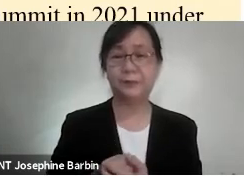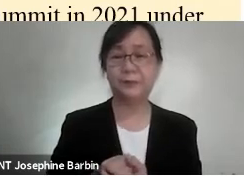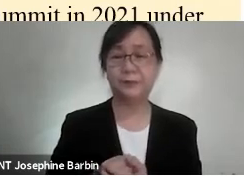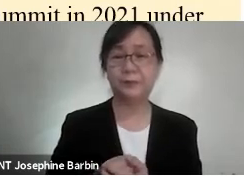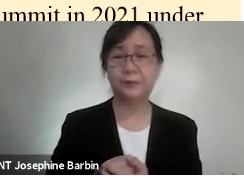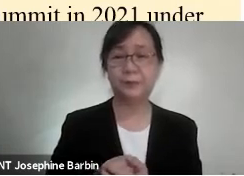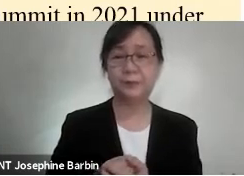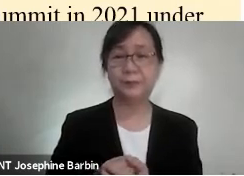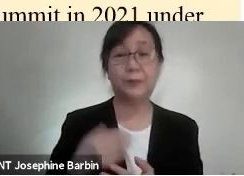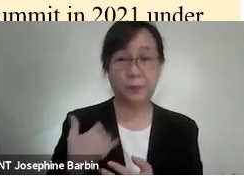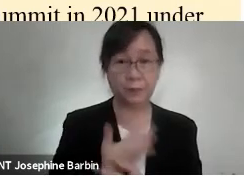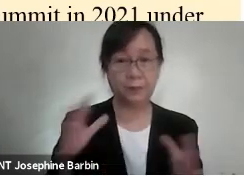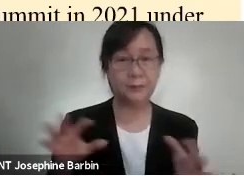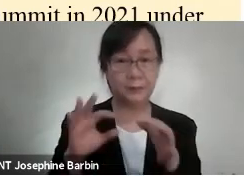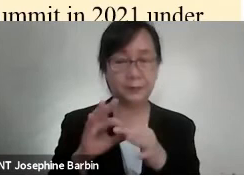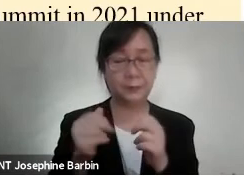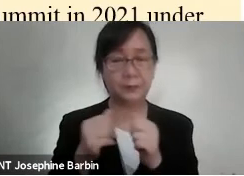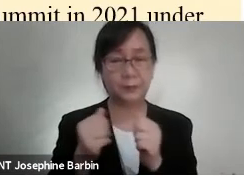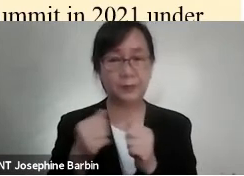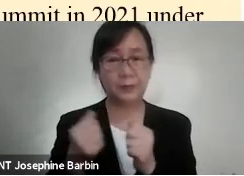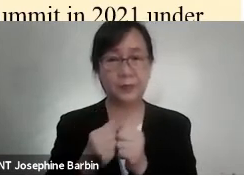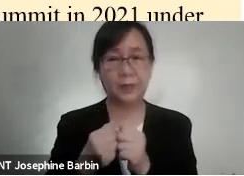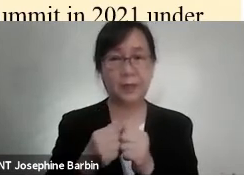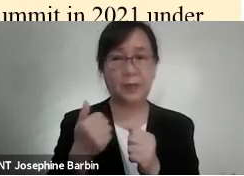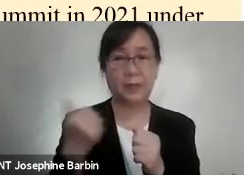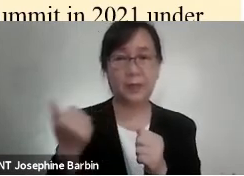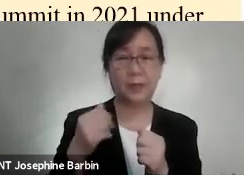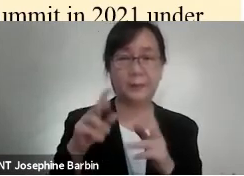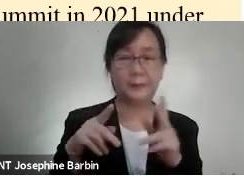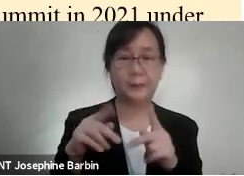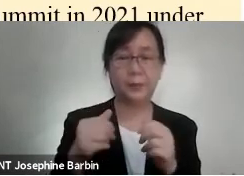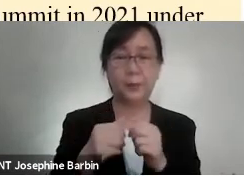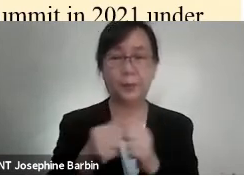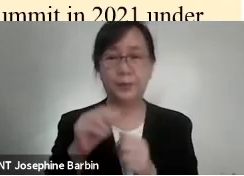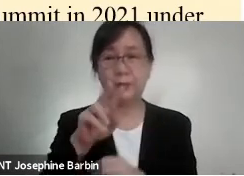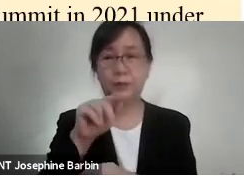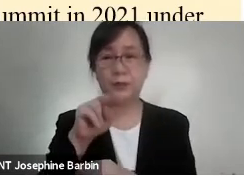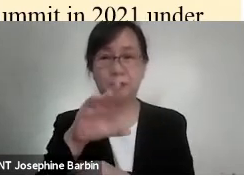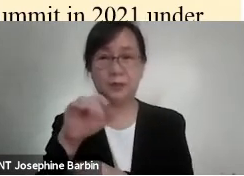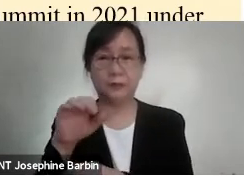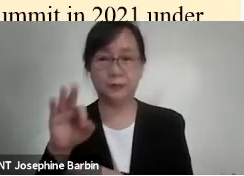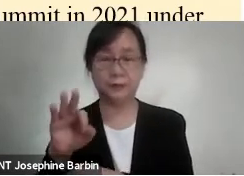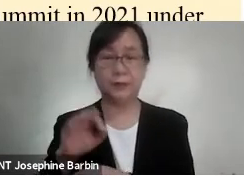collaborate with relevant partners, especially UNICEF, and also